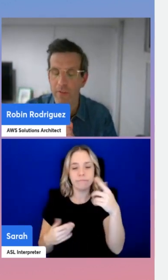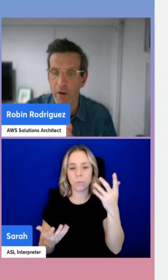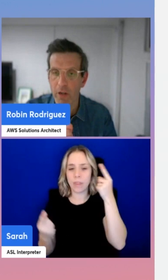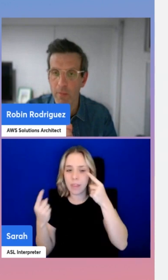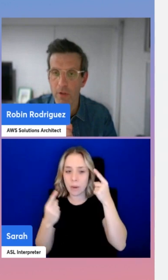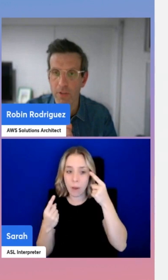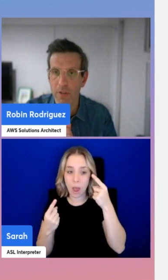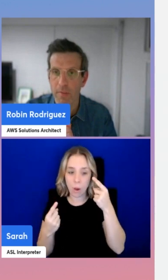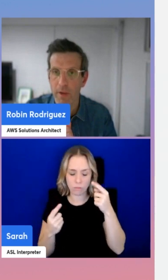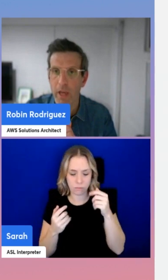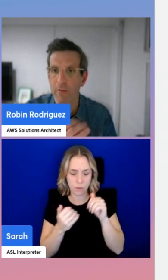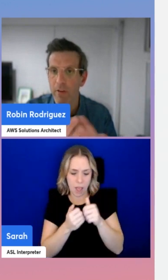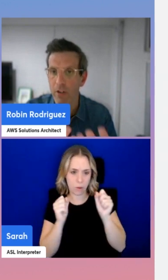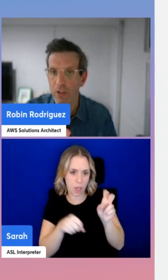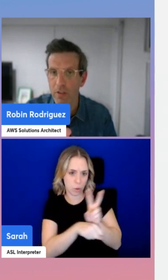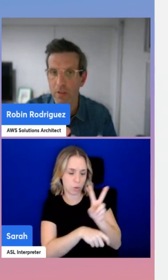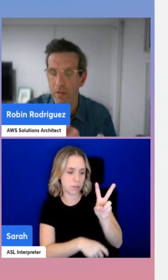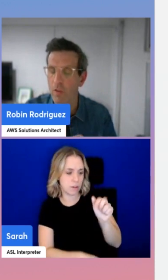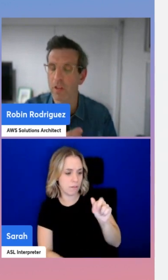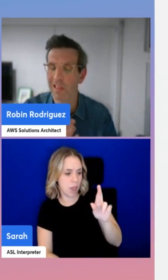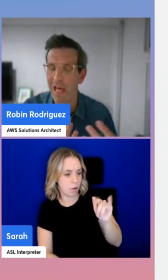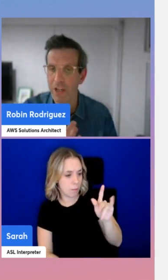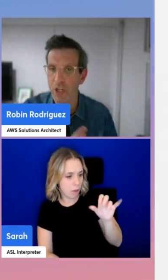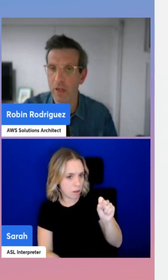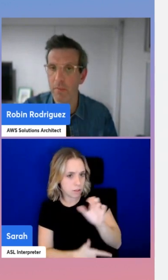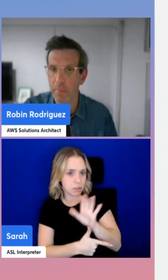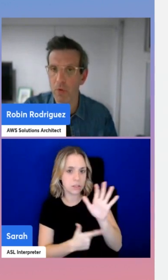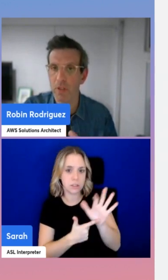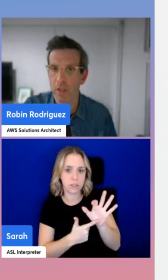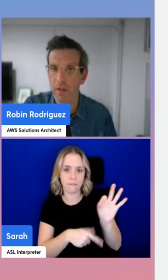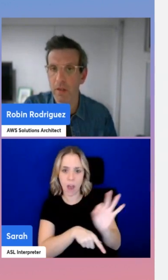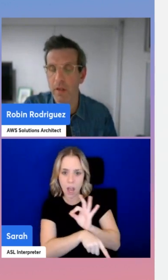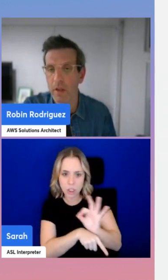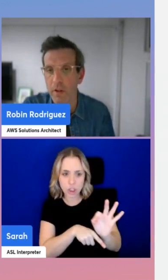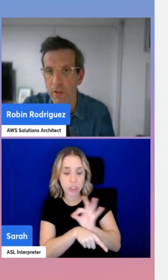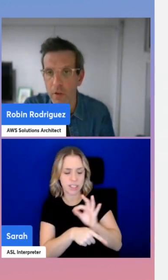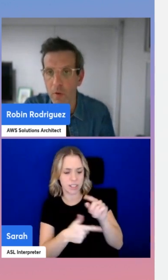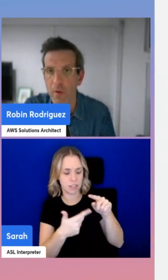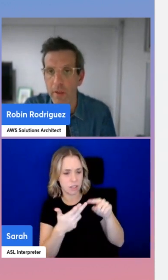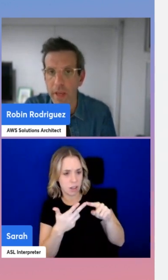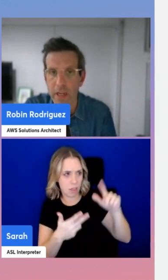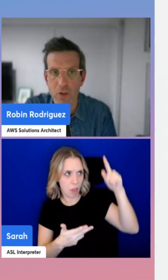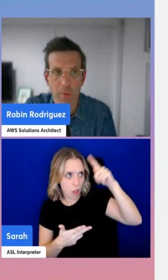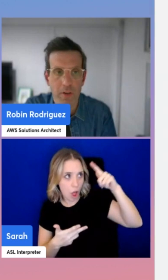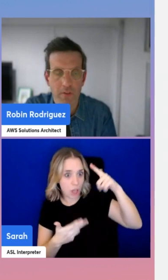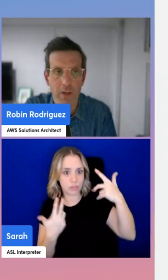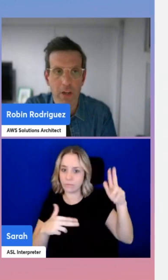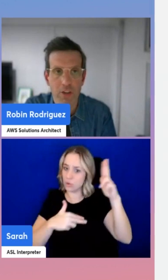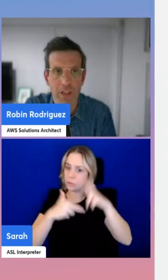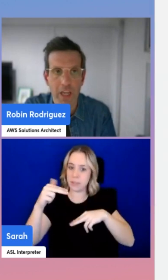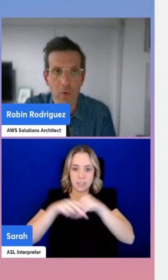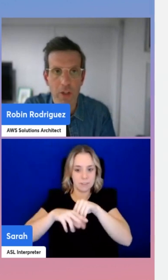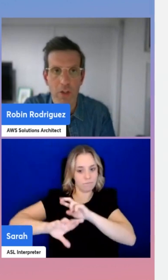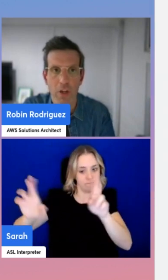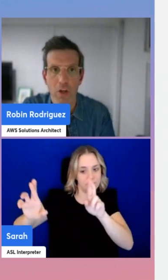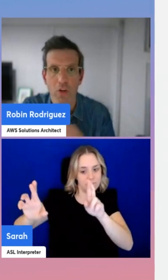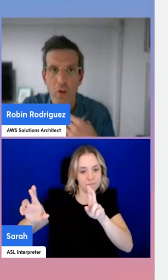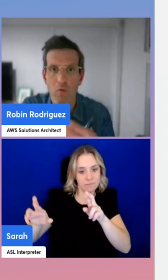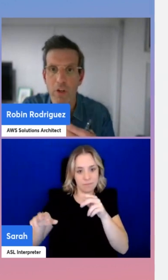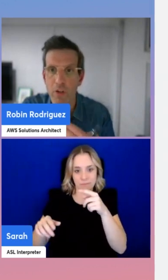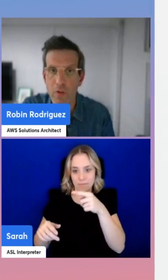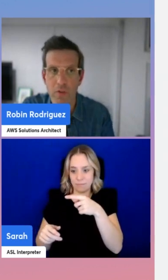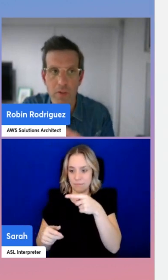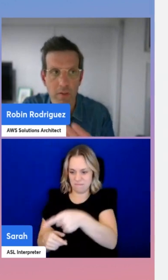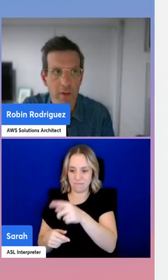use variables and functions, the logic built in to the HashiCorp configuration language